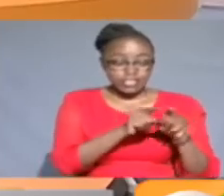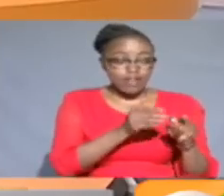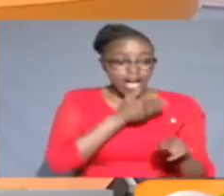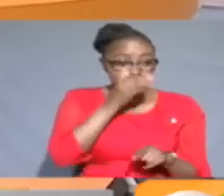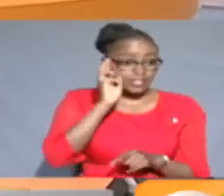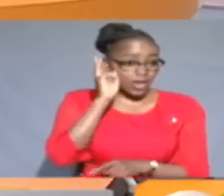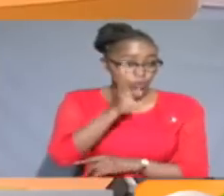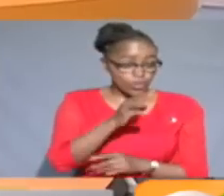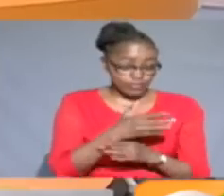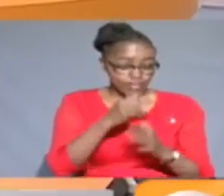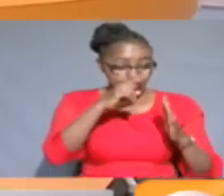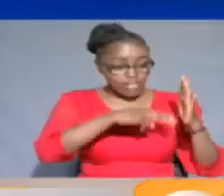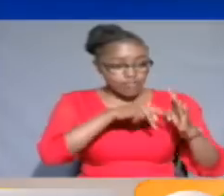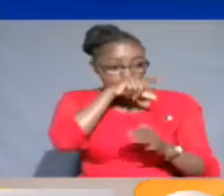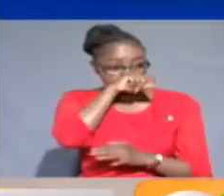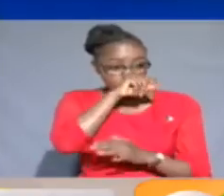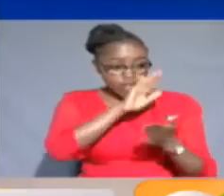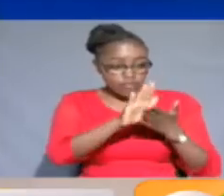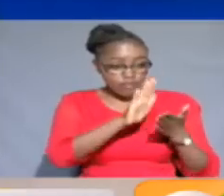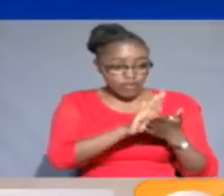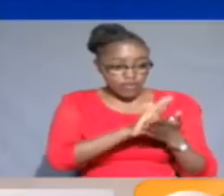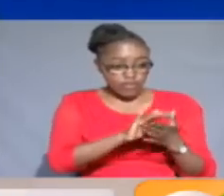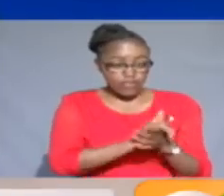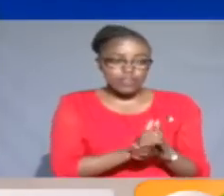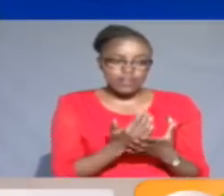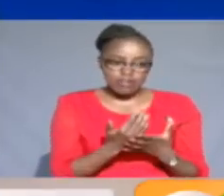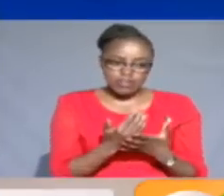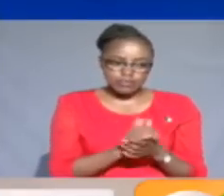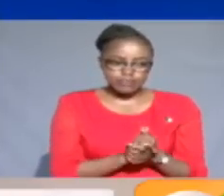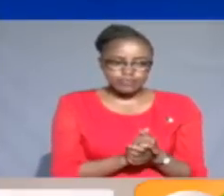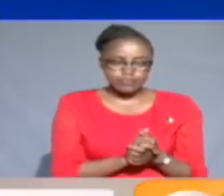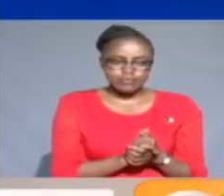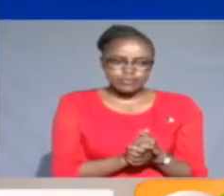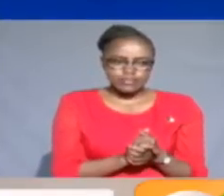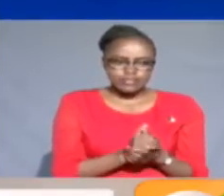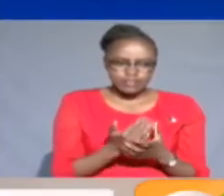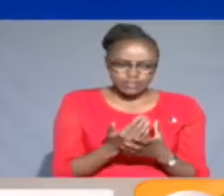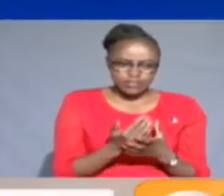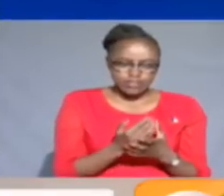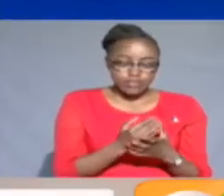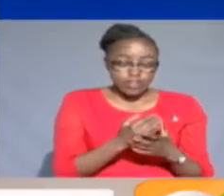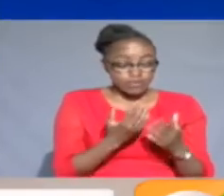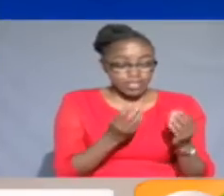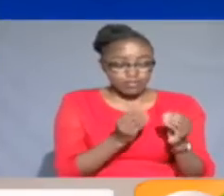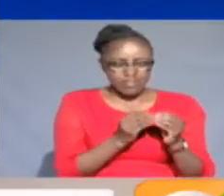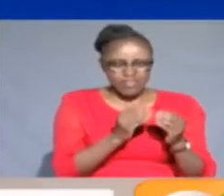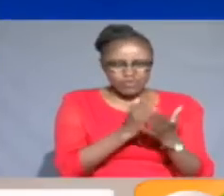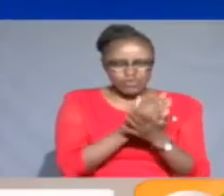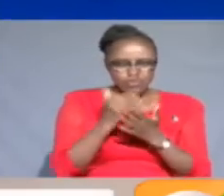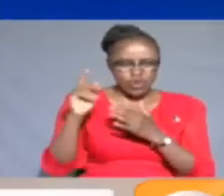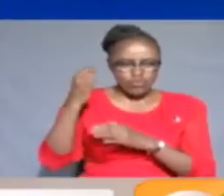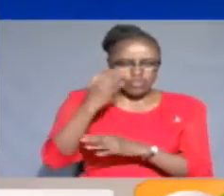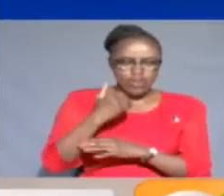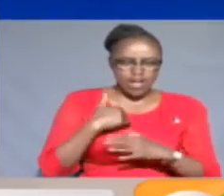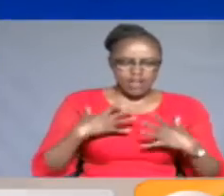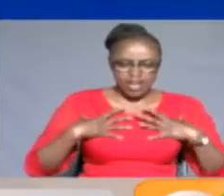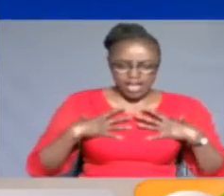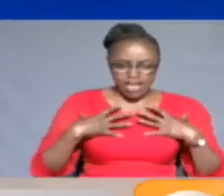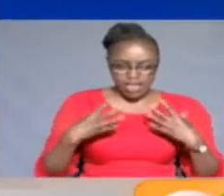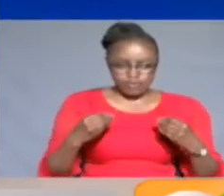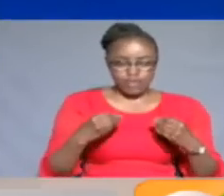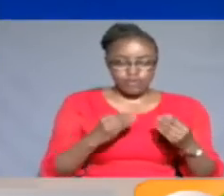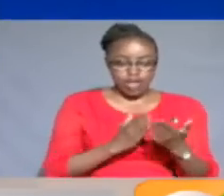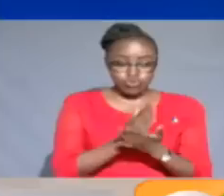respond. I'll read a few more tweets very quickly. Serena H.A. Son, who says, to comment on the obsession of Kenyans with the hoax of cancer cures by